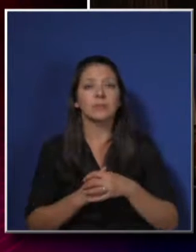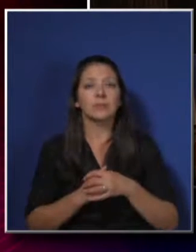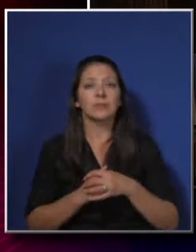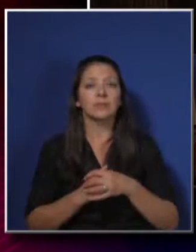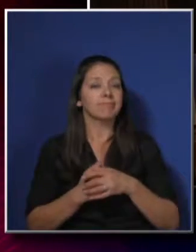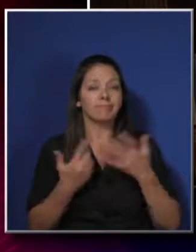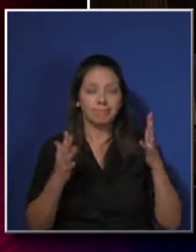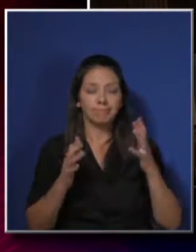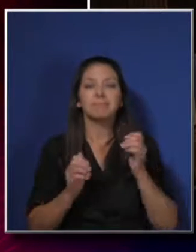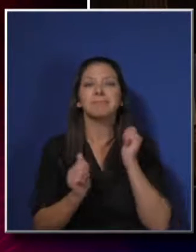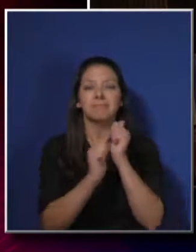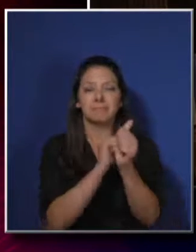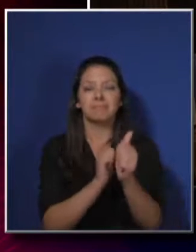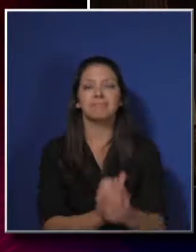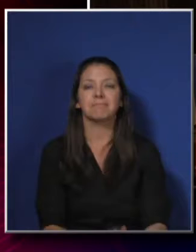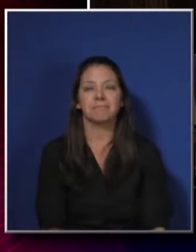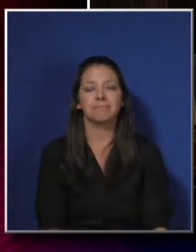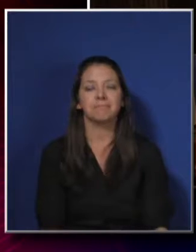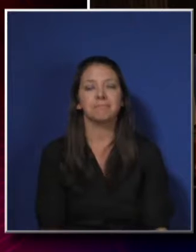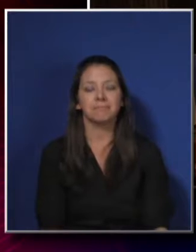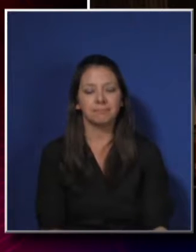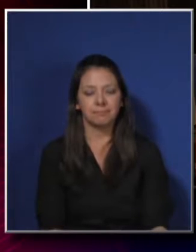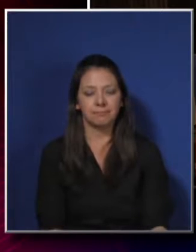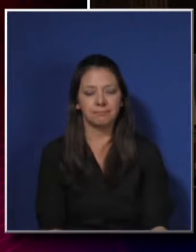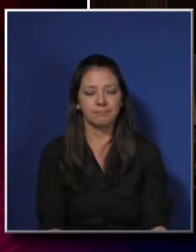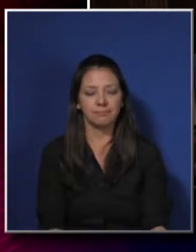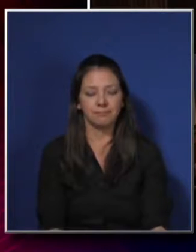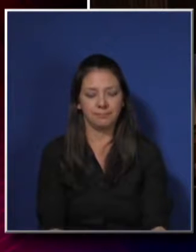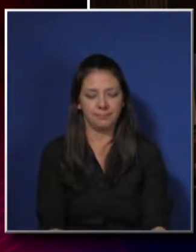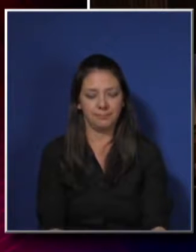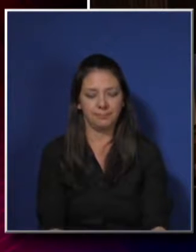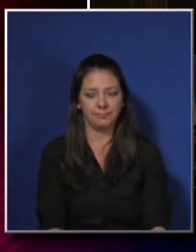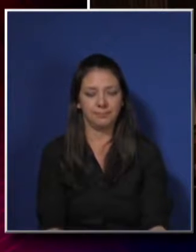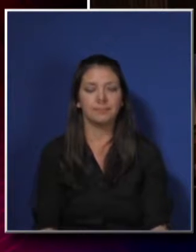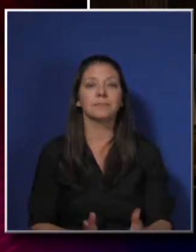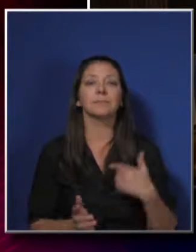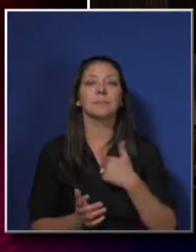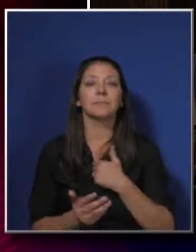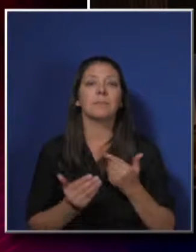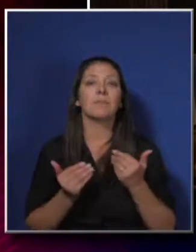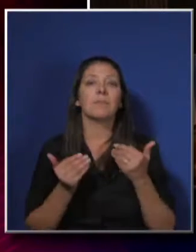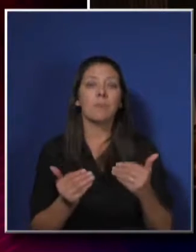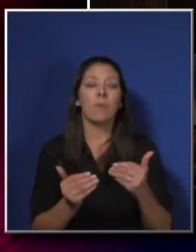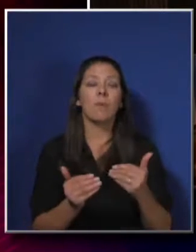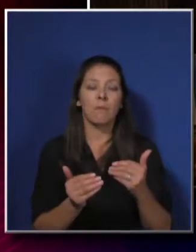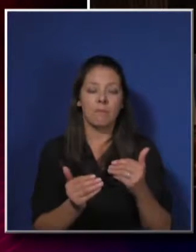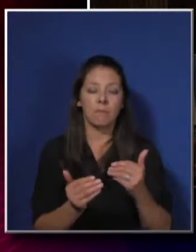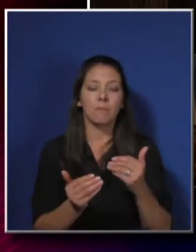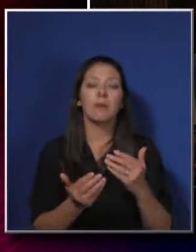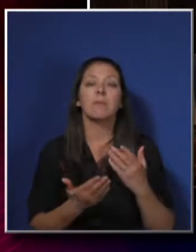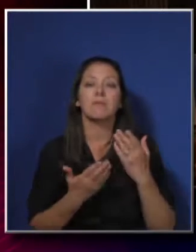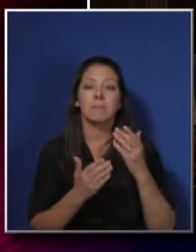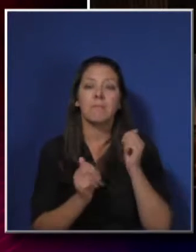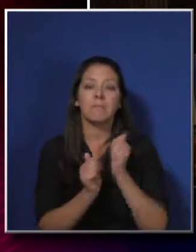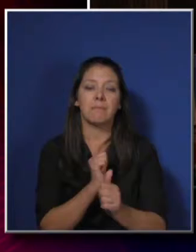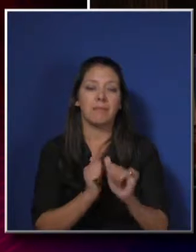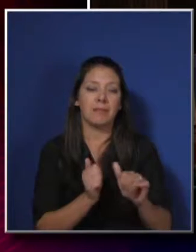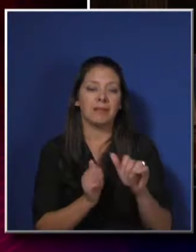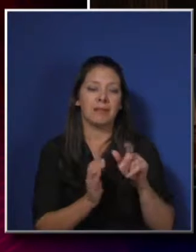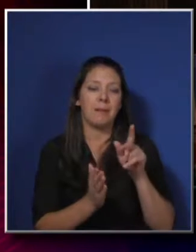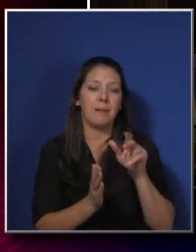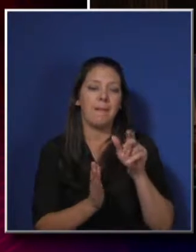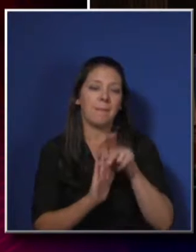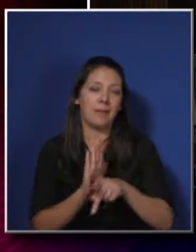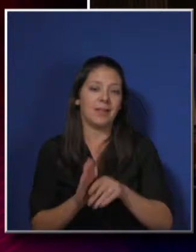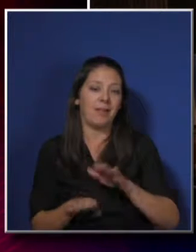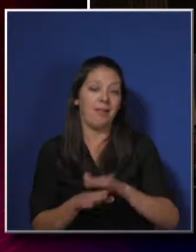The ayes have it. I move that we adopt the policy as presented on the agenda. Again, I